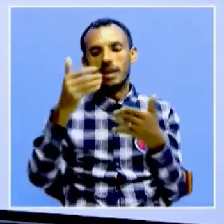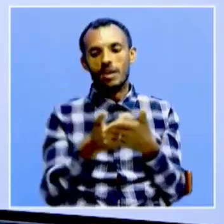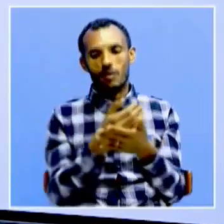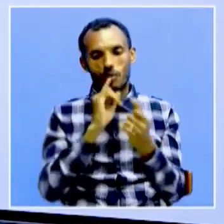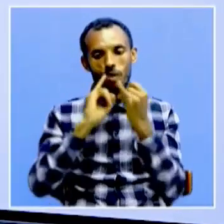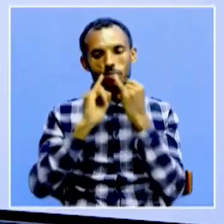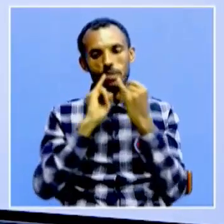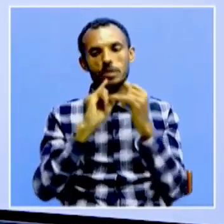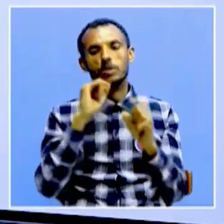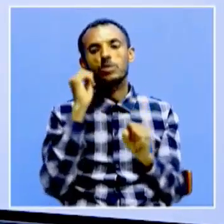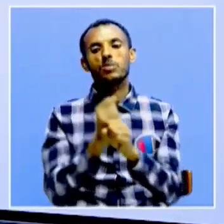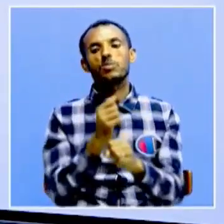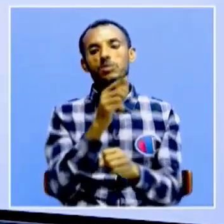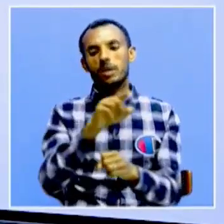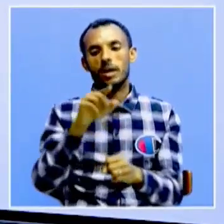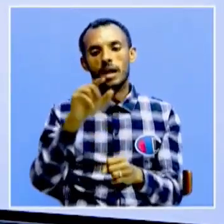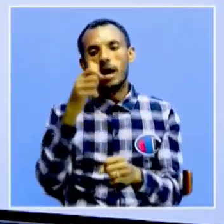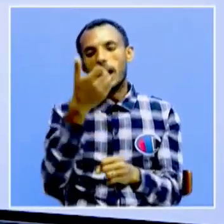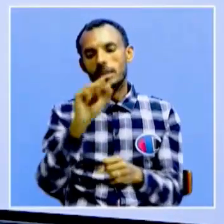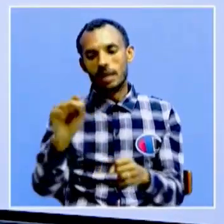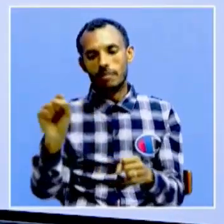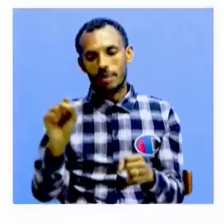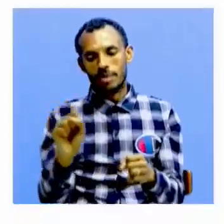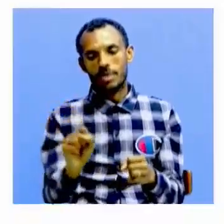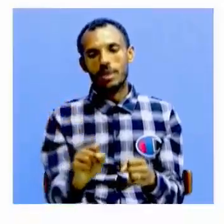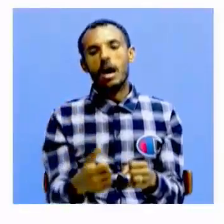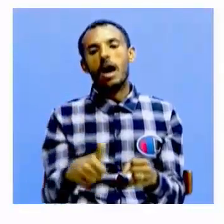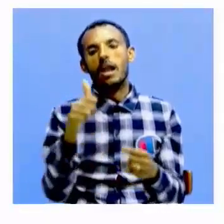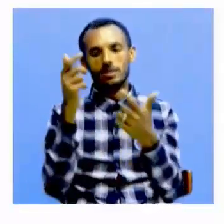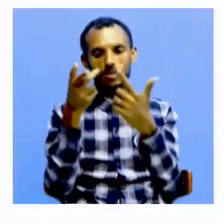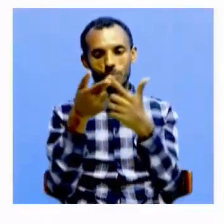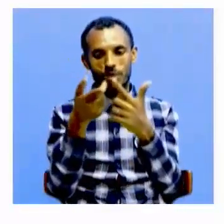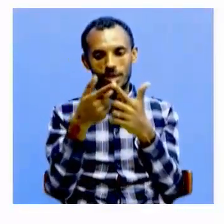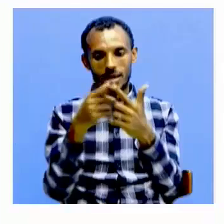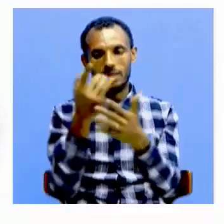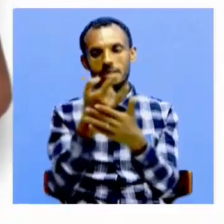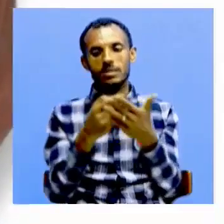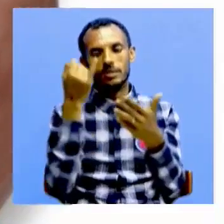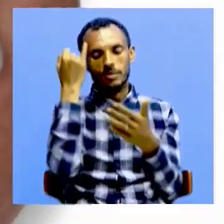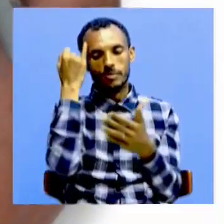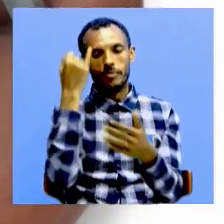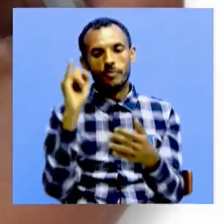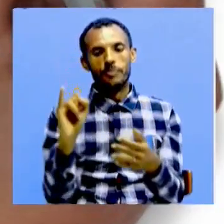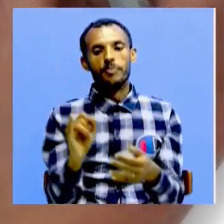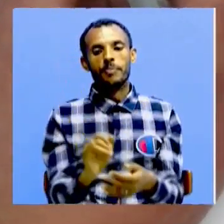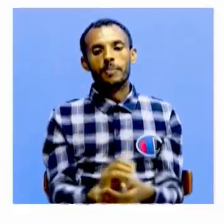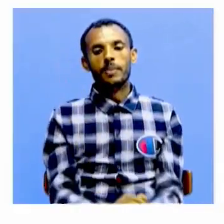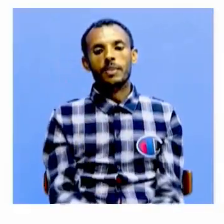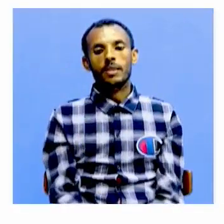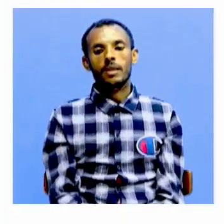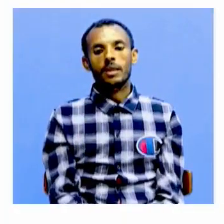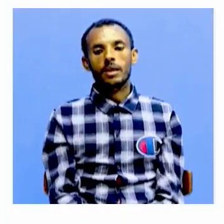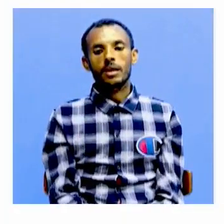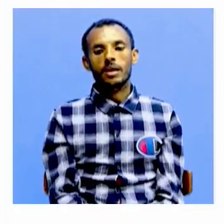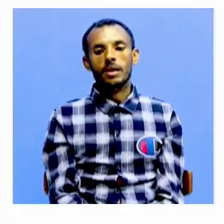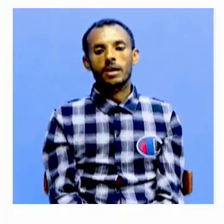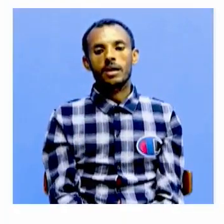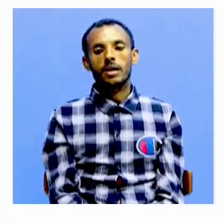and do their assignment is also another, the second one, right?